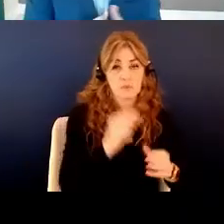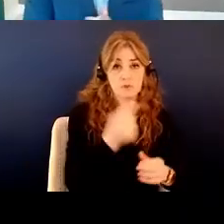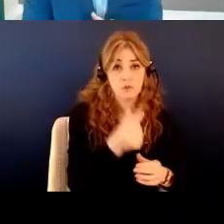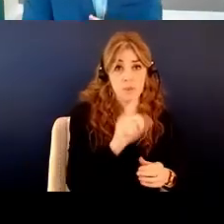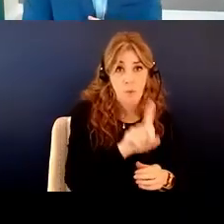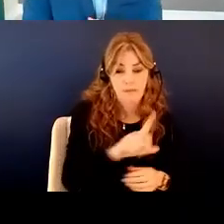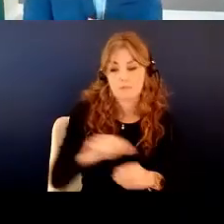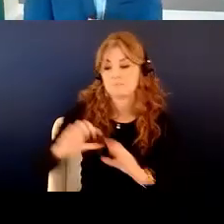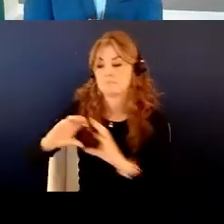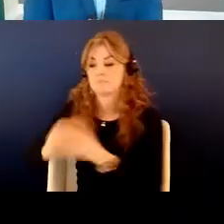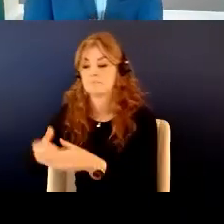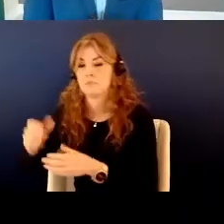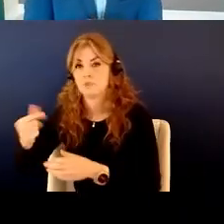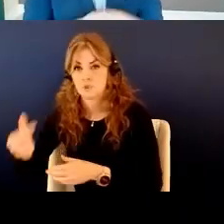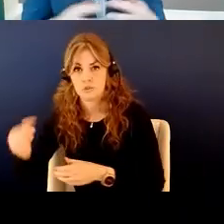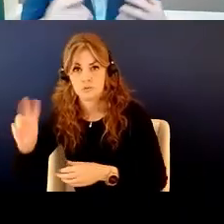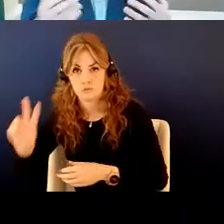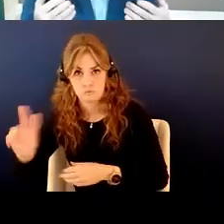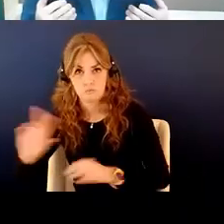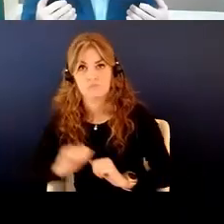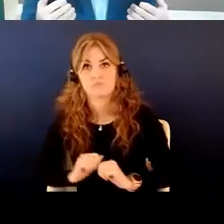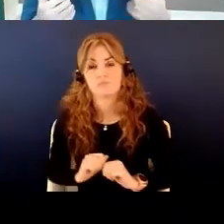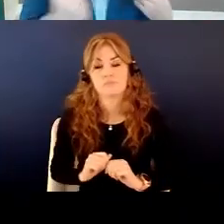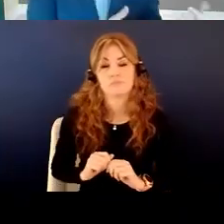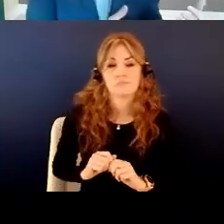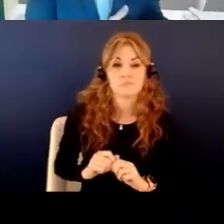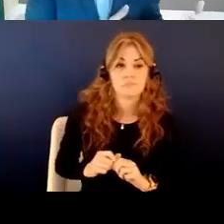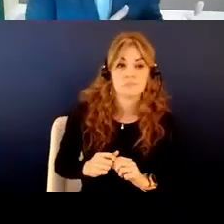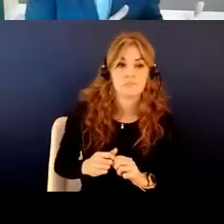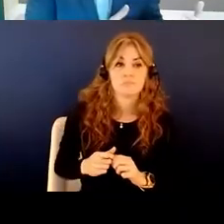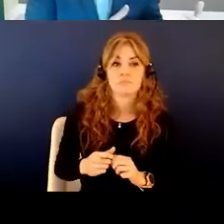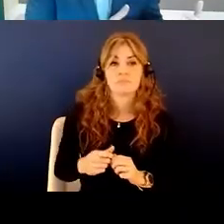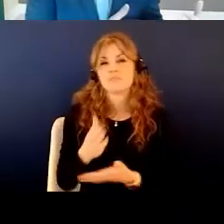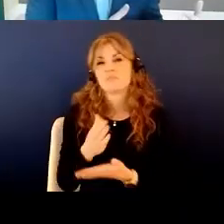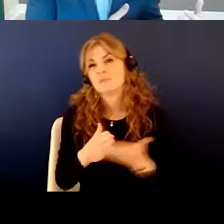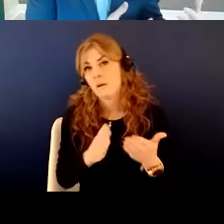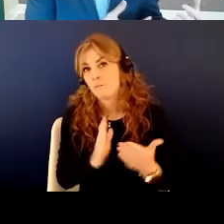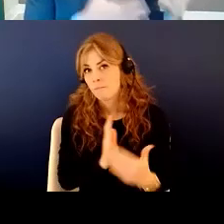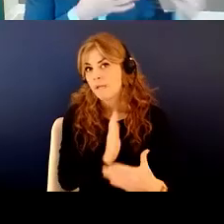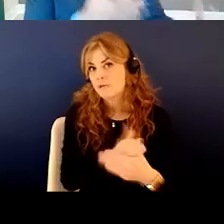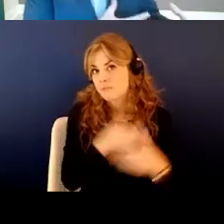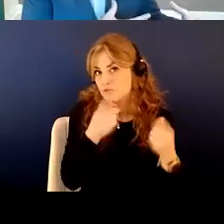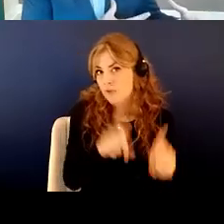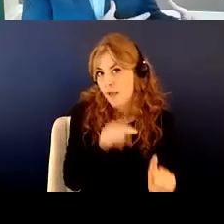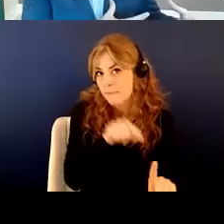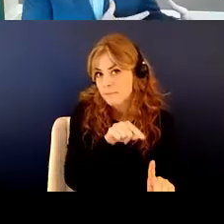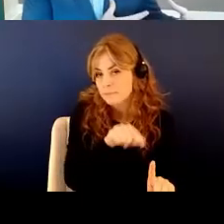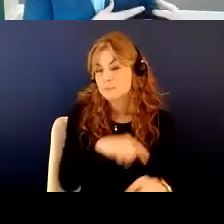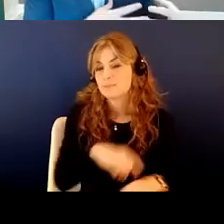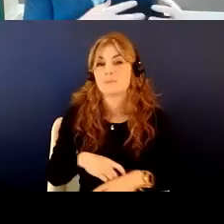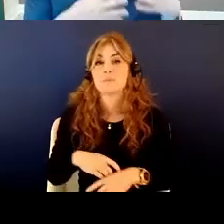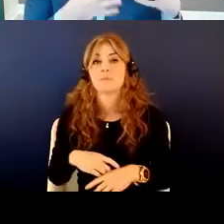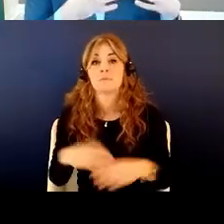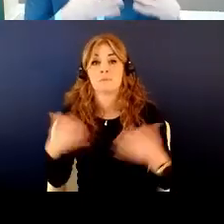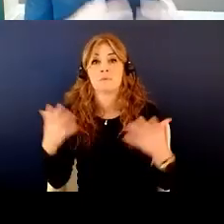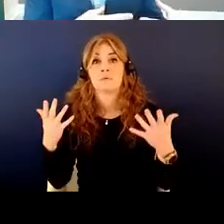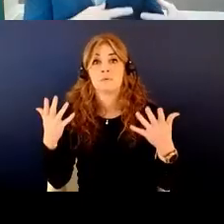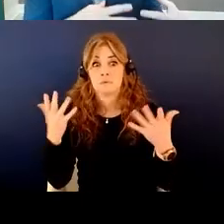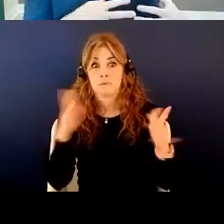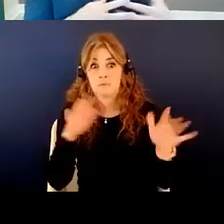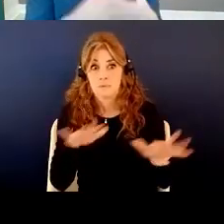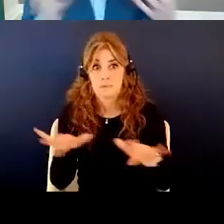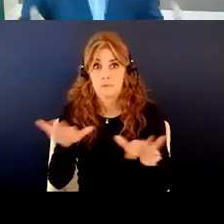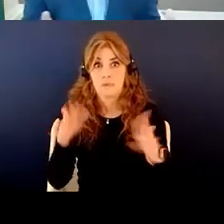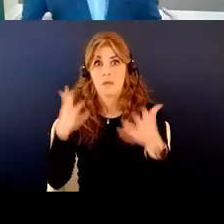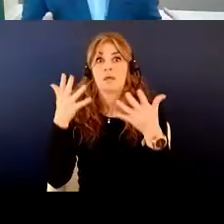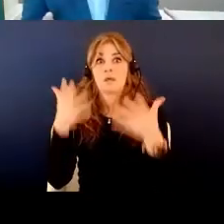your mind for a minute. And then there's some intervention that's implemented. And at the end of that intervention, we